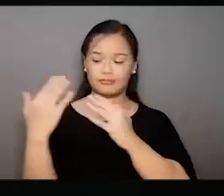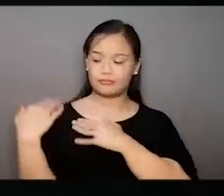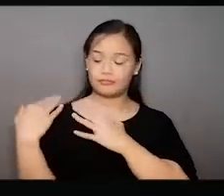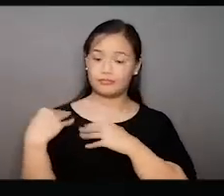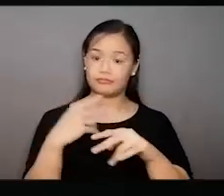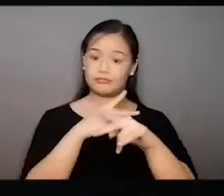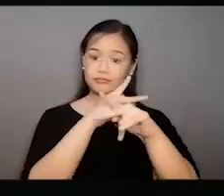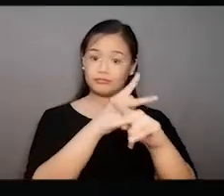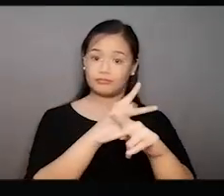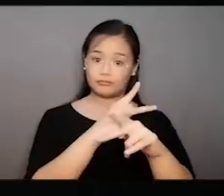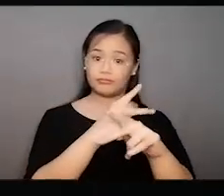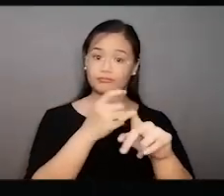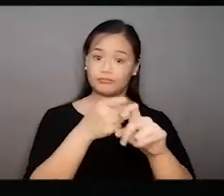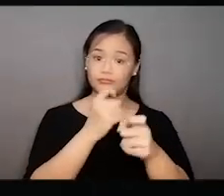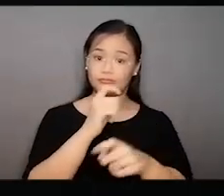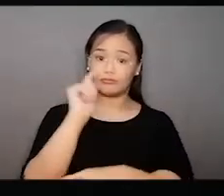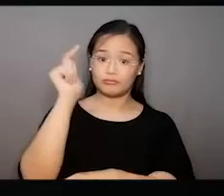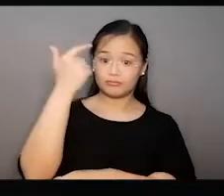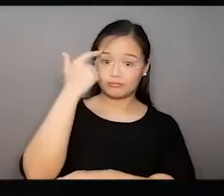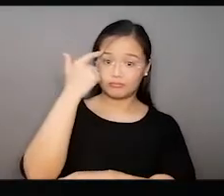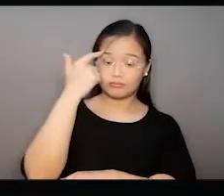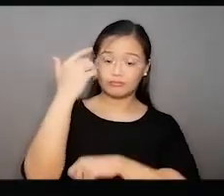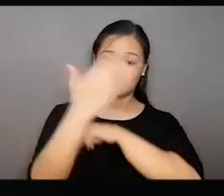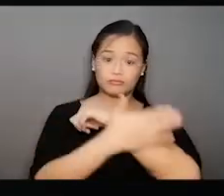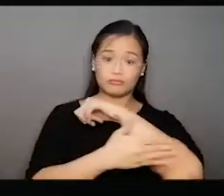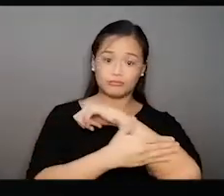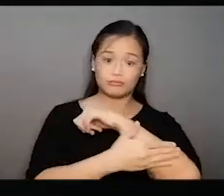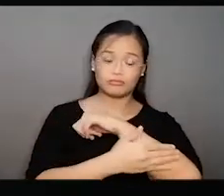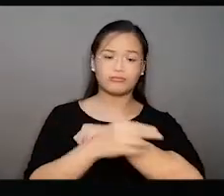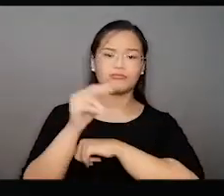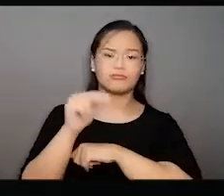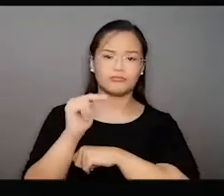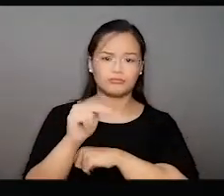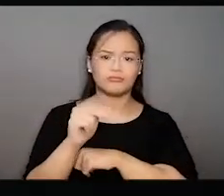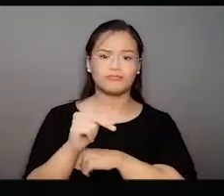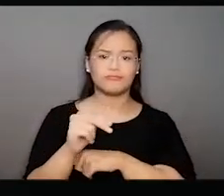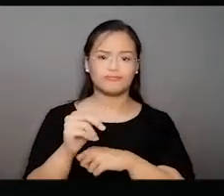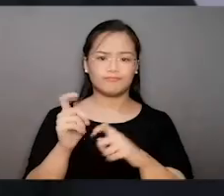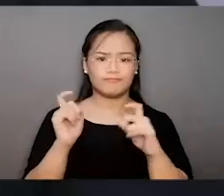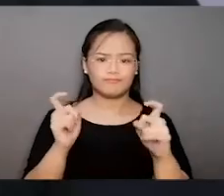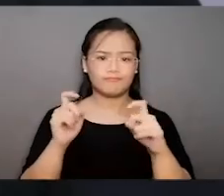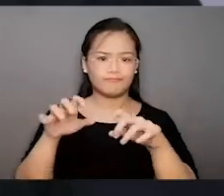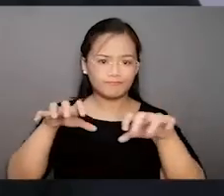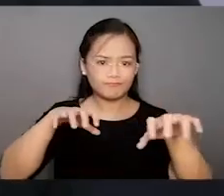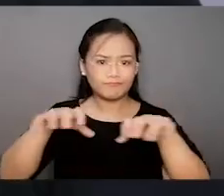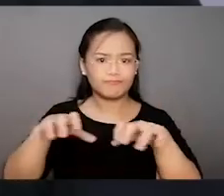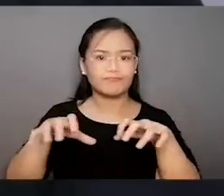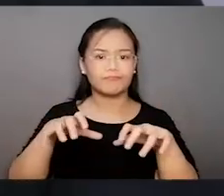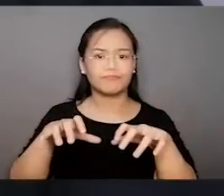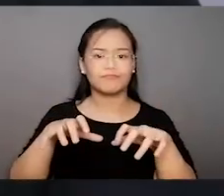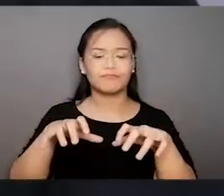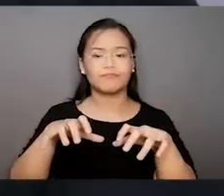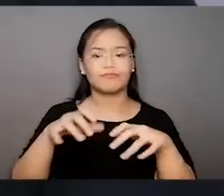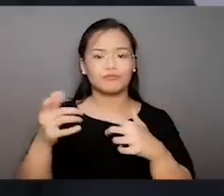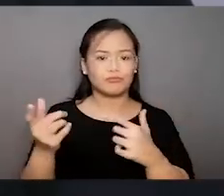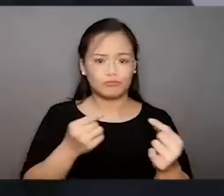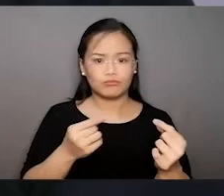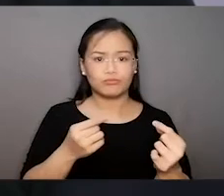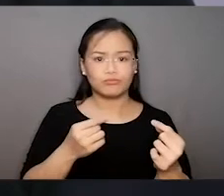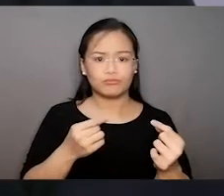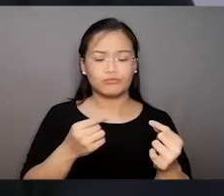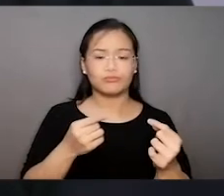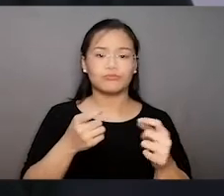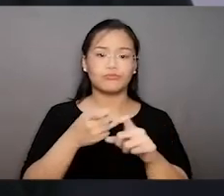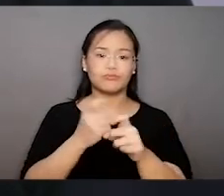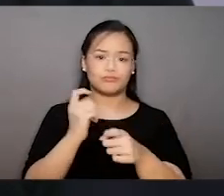to protect by the state needs remedial measures being done by the state, so that if a right